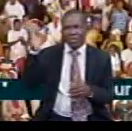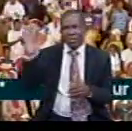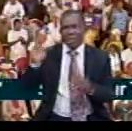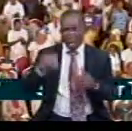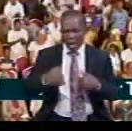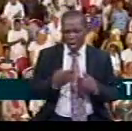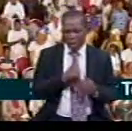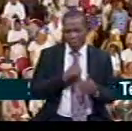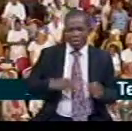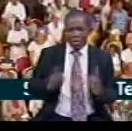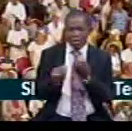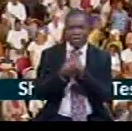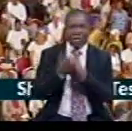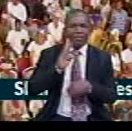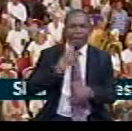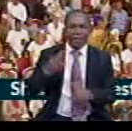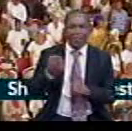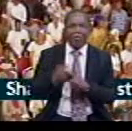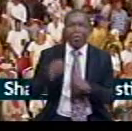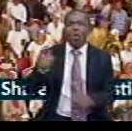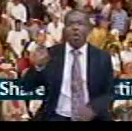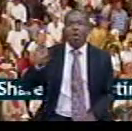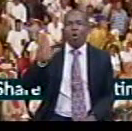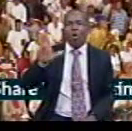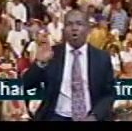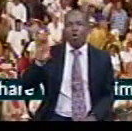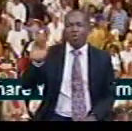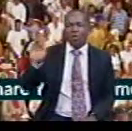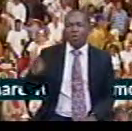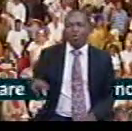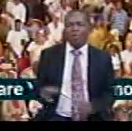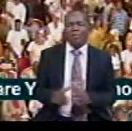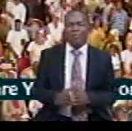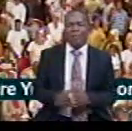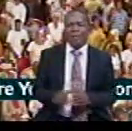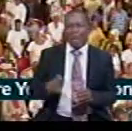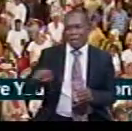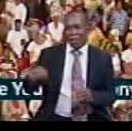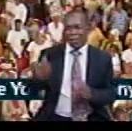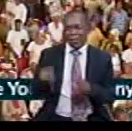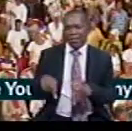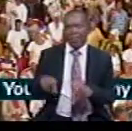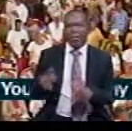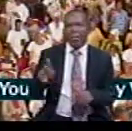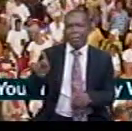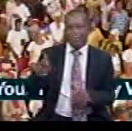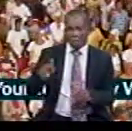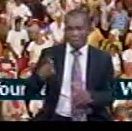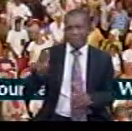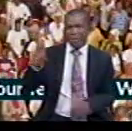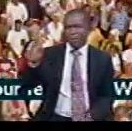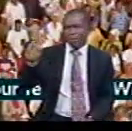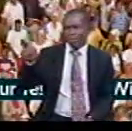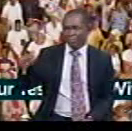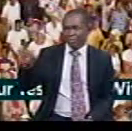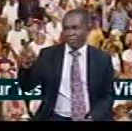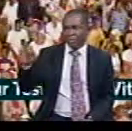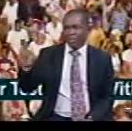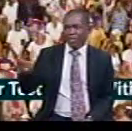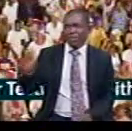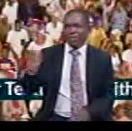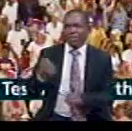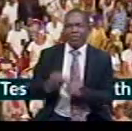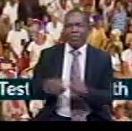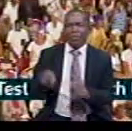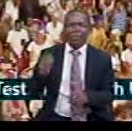the ulcer disappeared. Praise the Lord. Mr. Peter Uchu from Cross River State, Nigeria, in